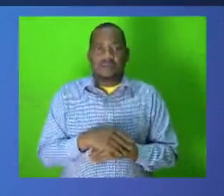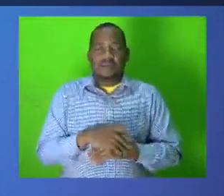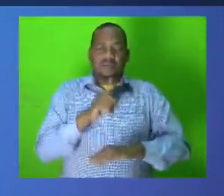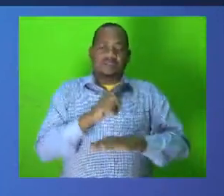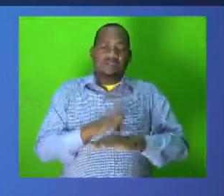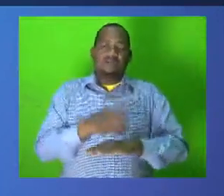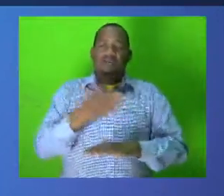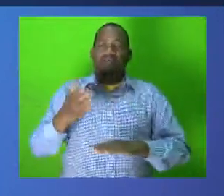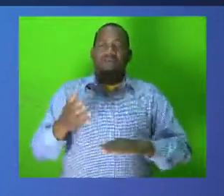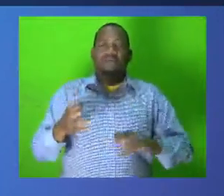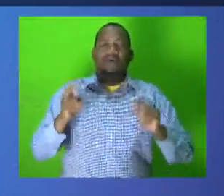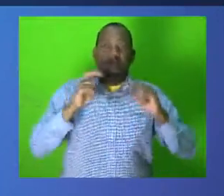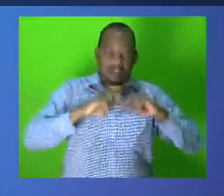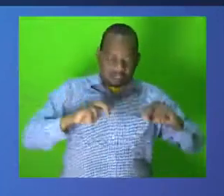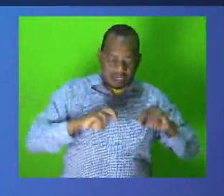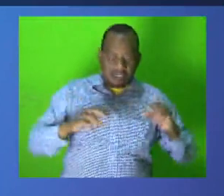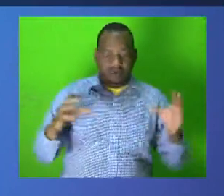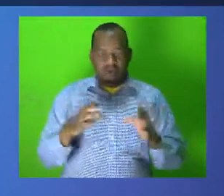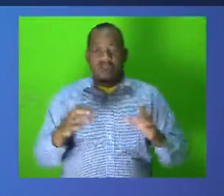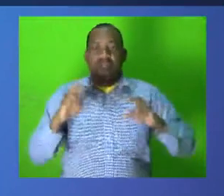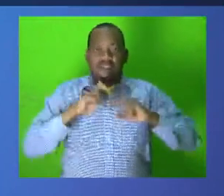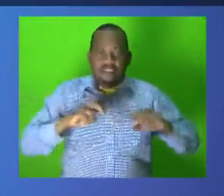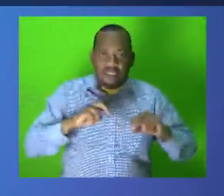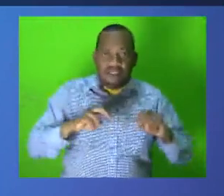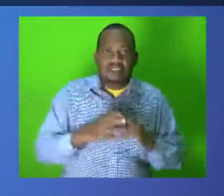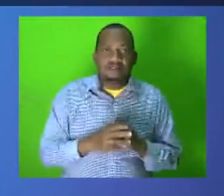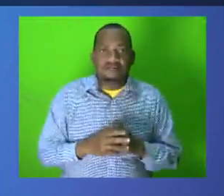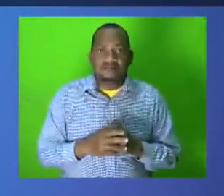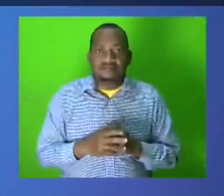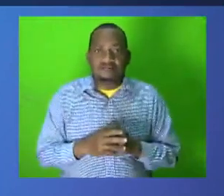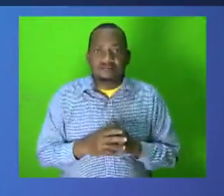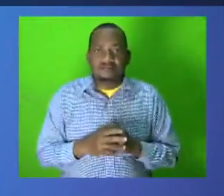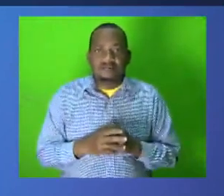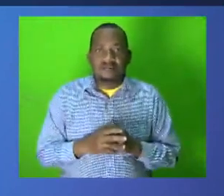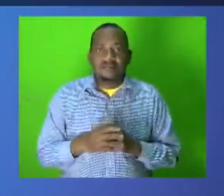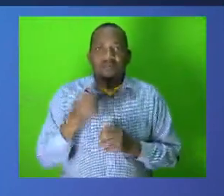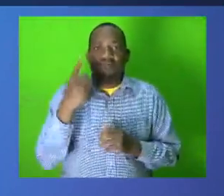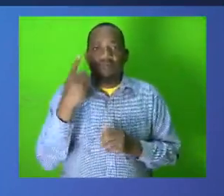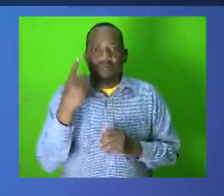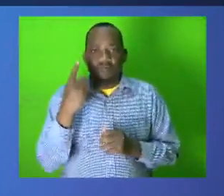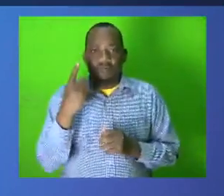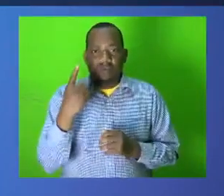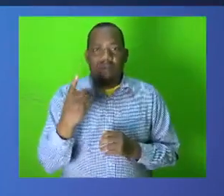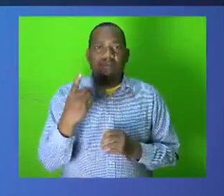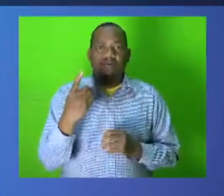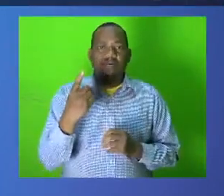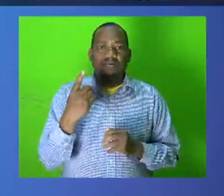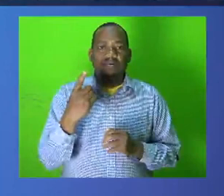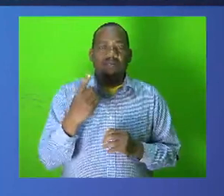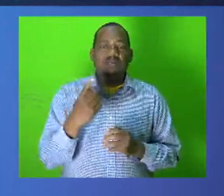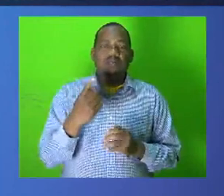finished by others. So can he going to finish by conducting research in order to finish the work of